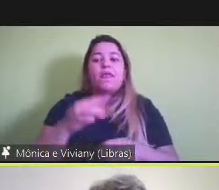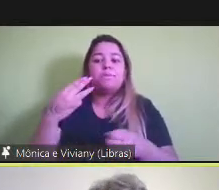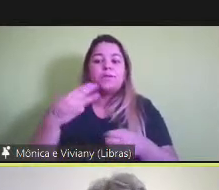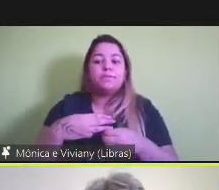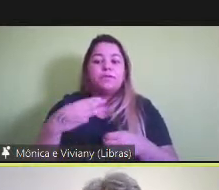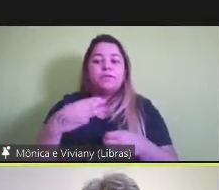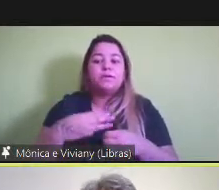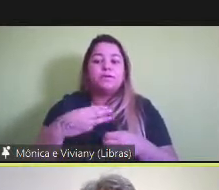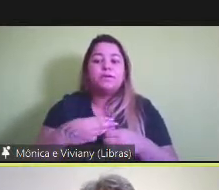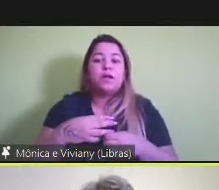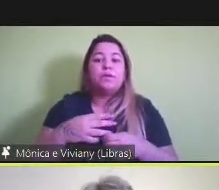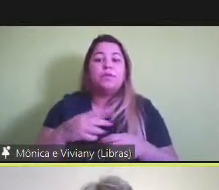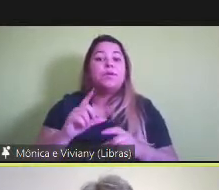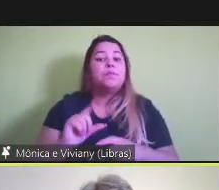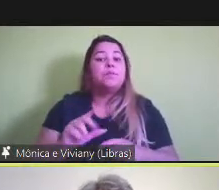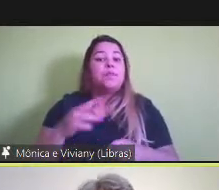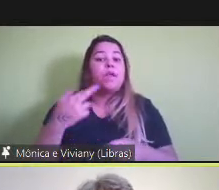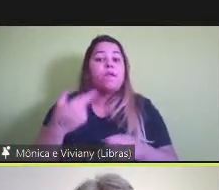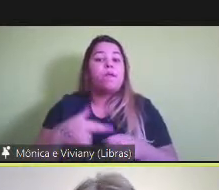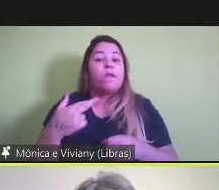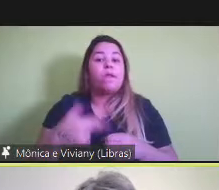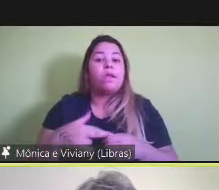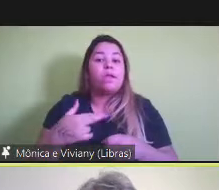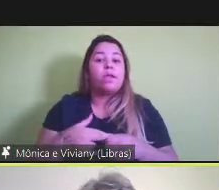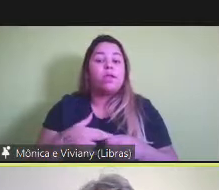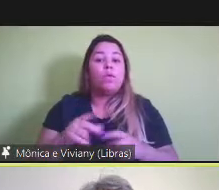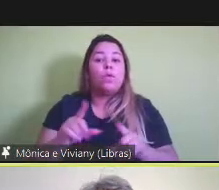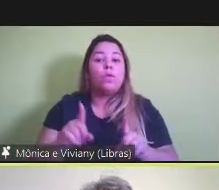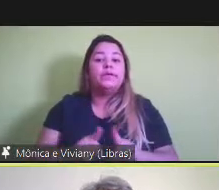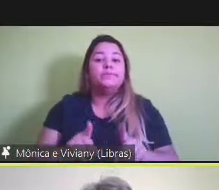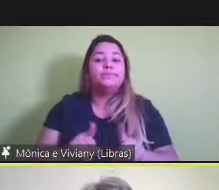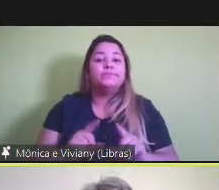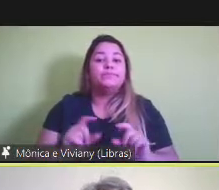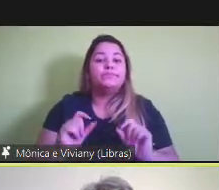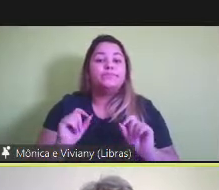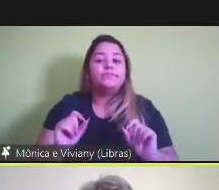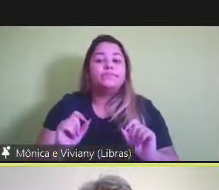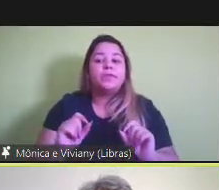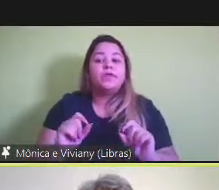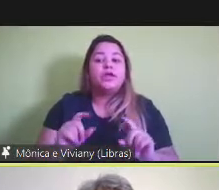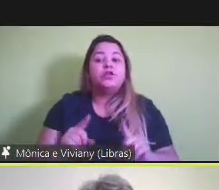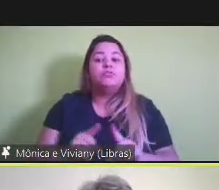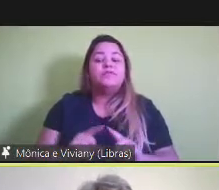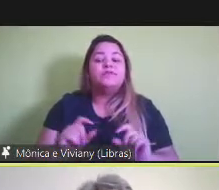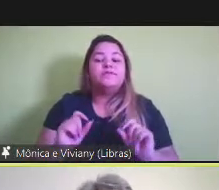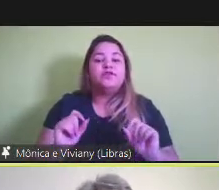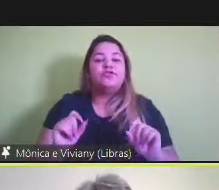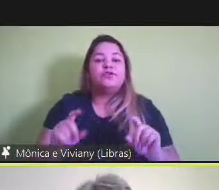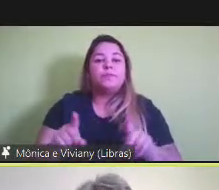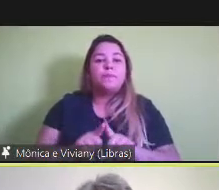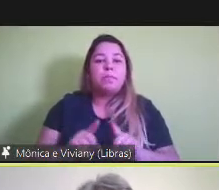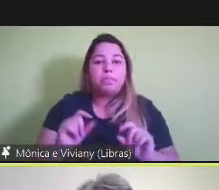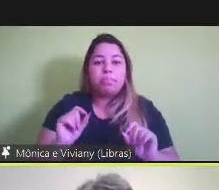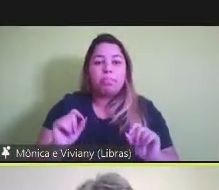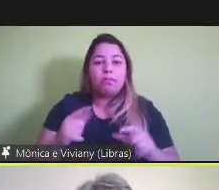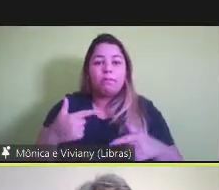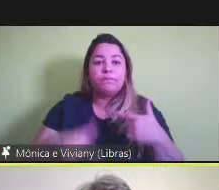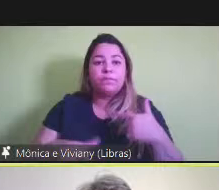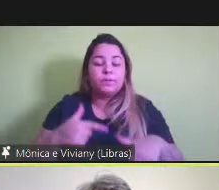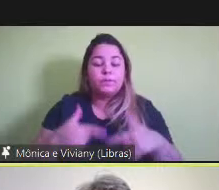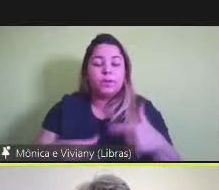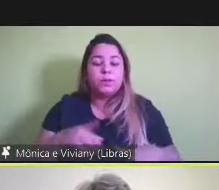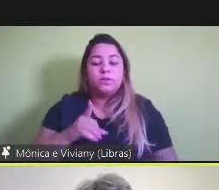a state, or a region, or a small region, or small teams such as what was brought by